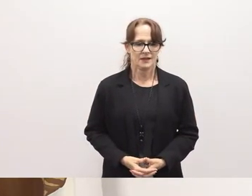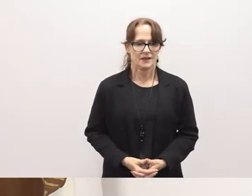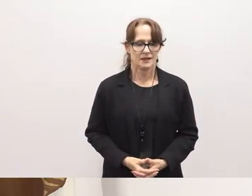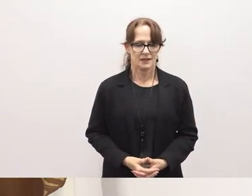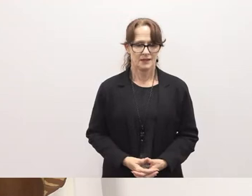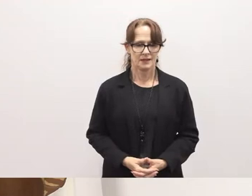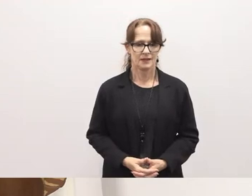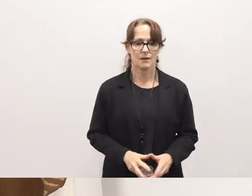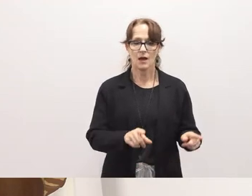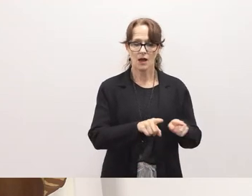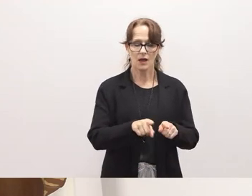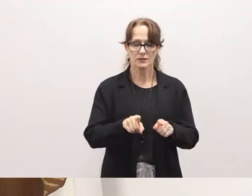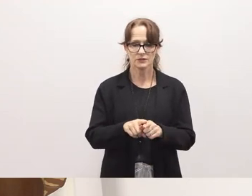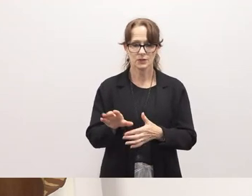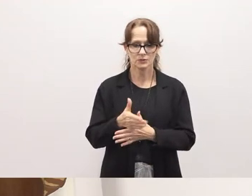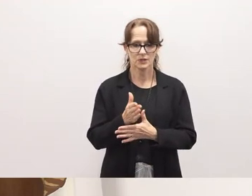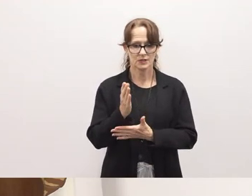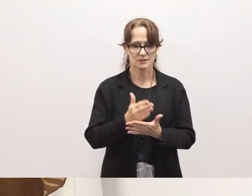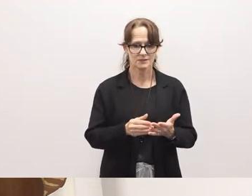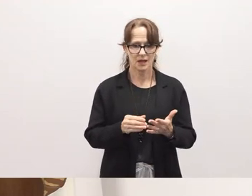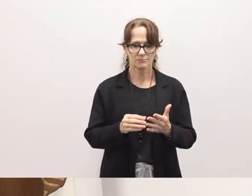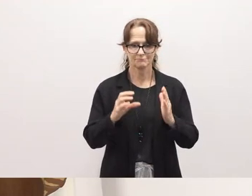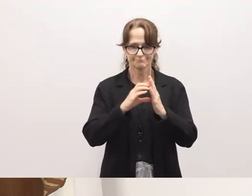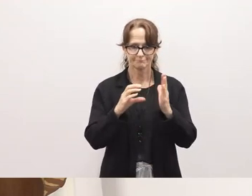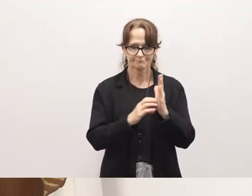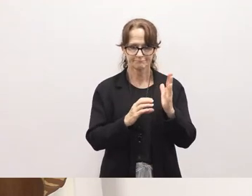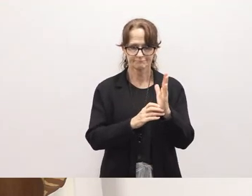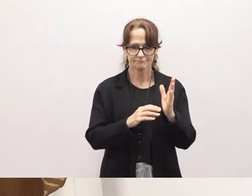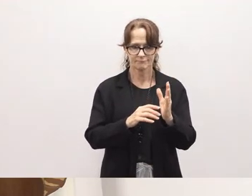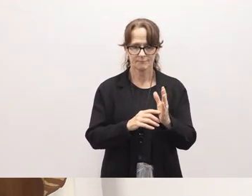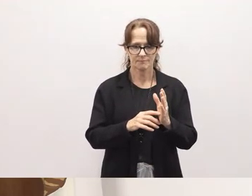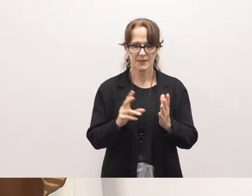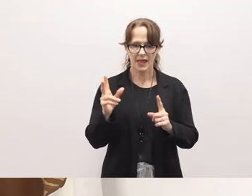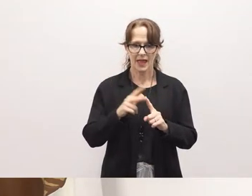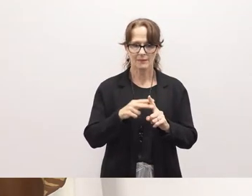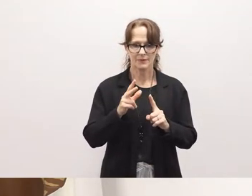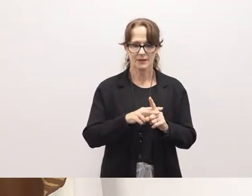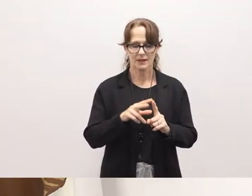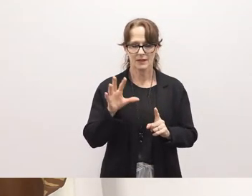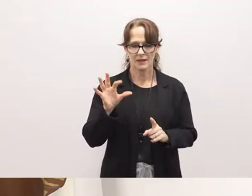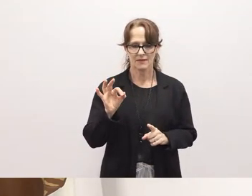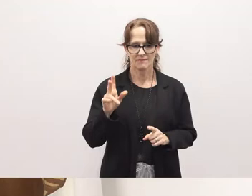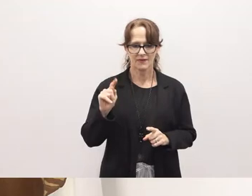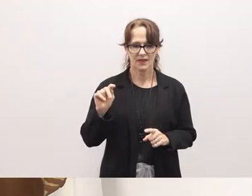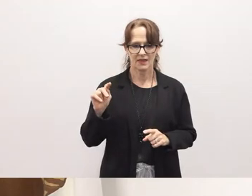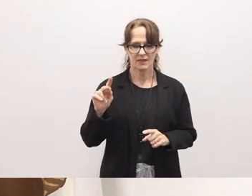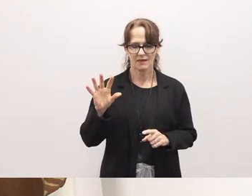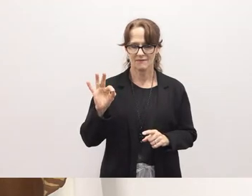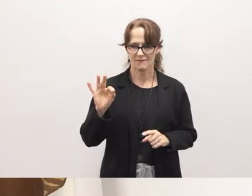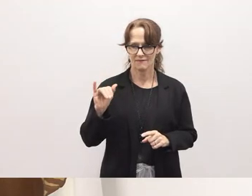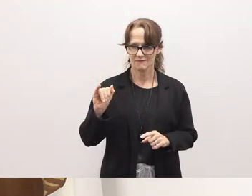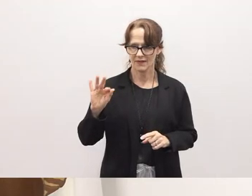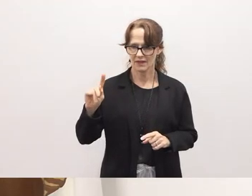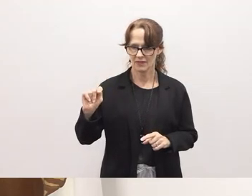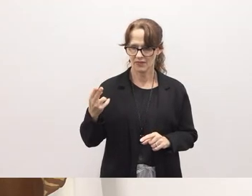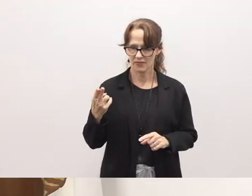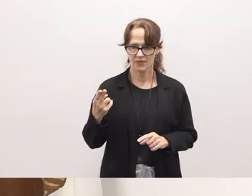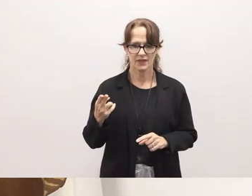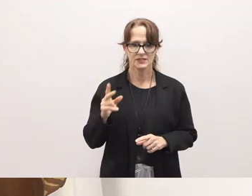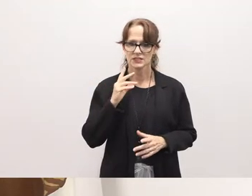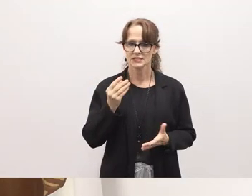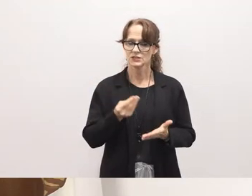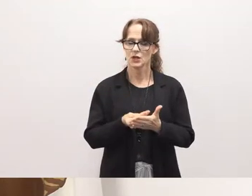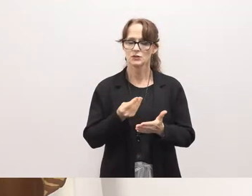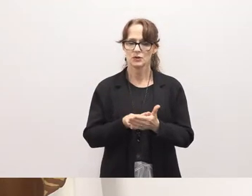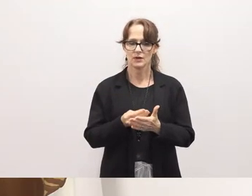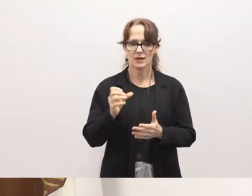And I will also share some excerpts from the application that Faith submitted. So Faith is the treasurer